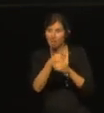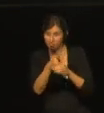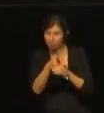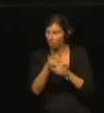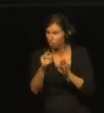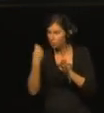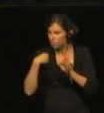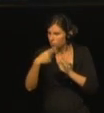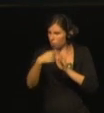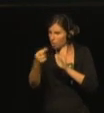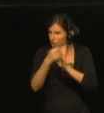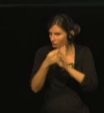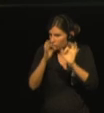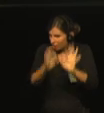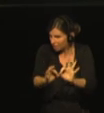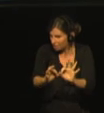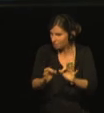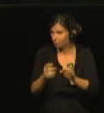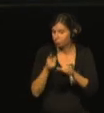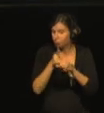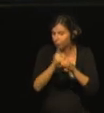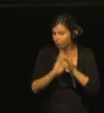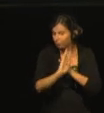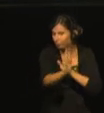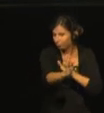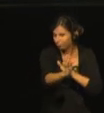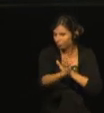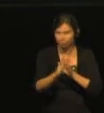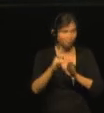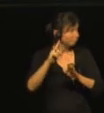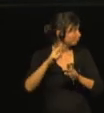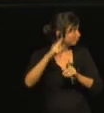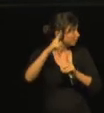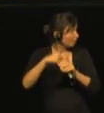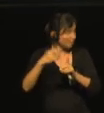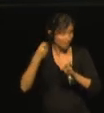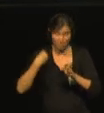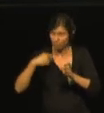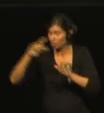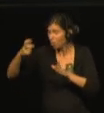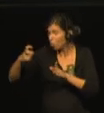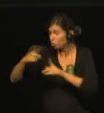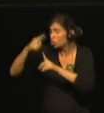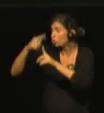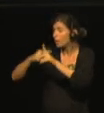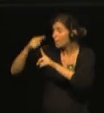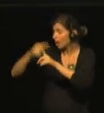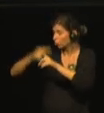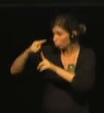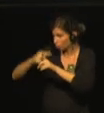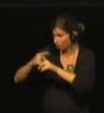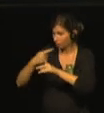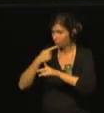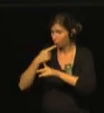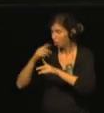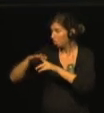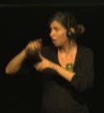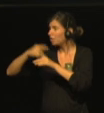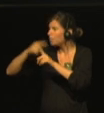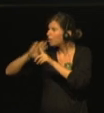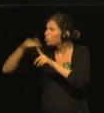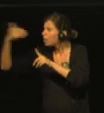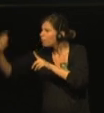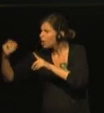A thermostat saying how much degrees it is outside is also an indicator, which, by the